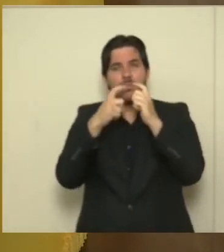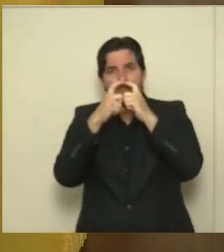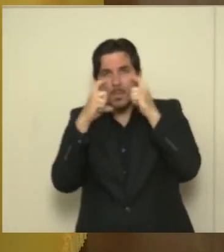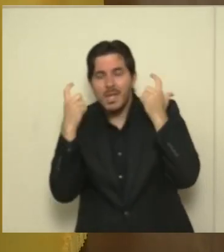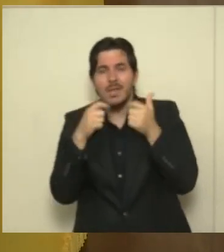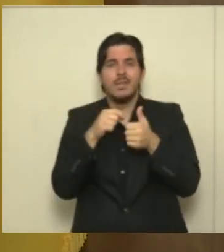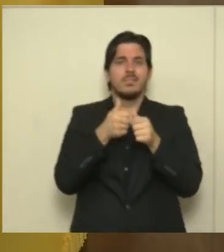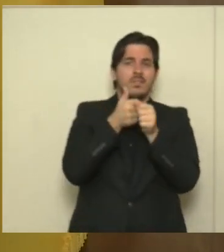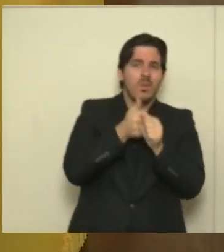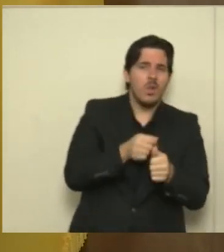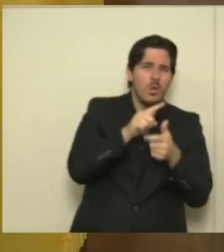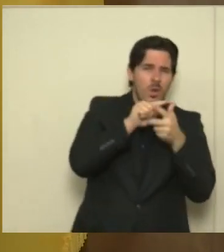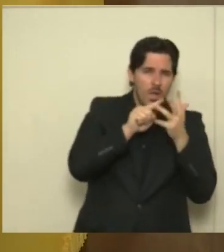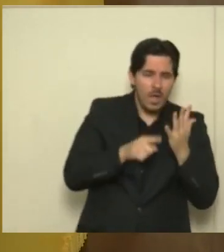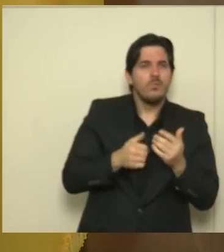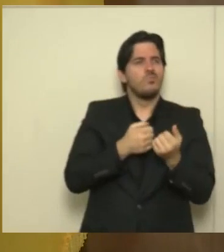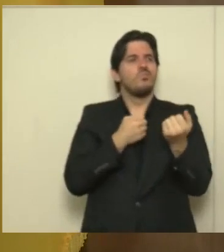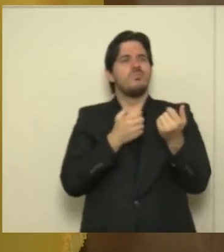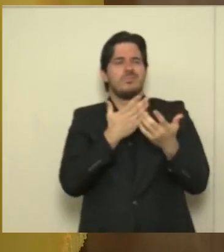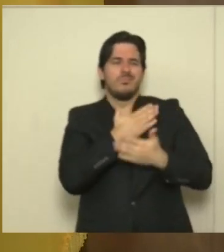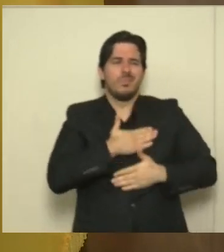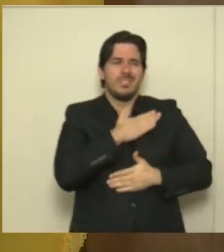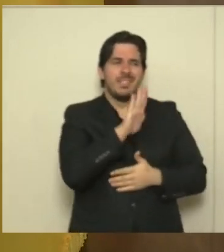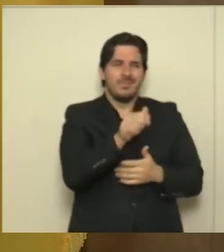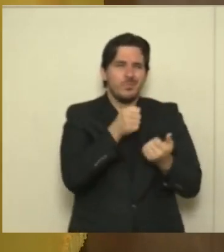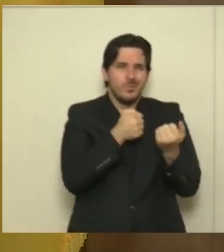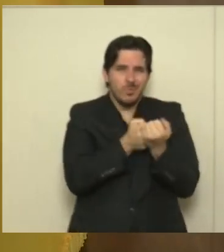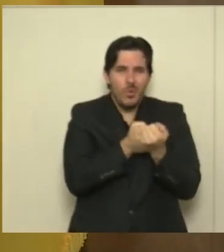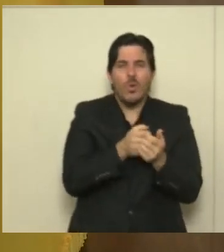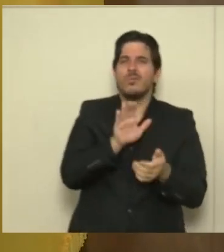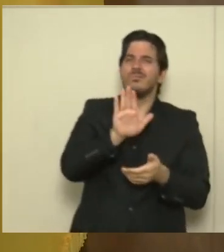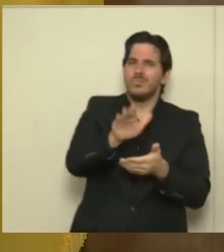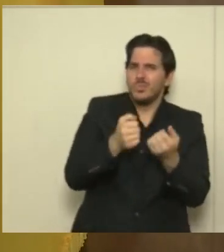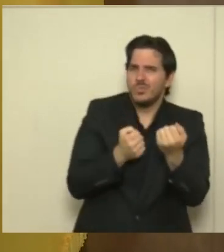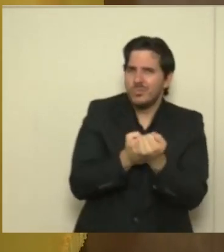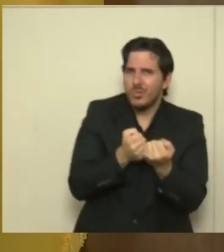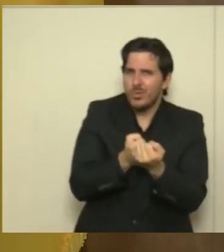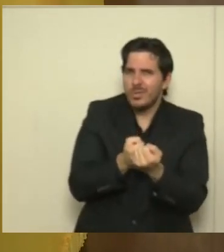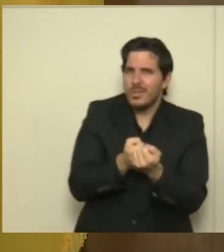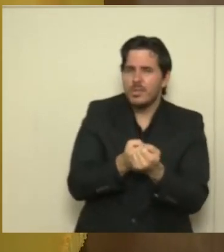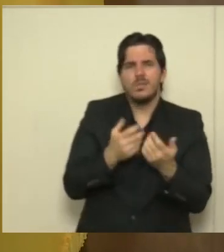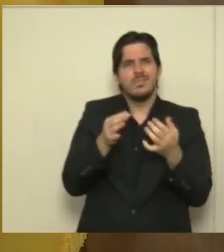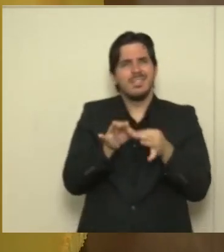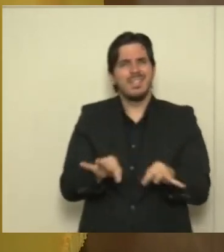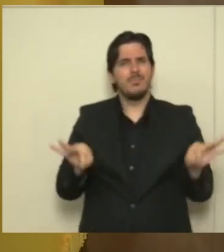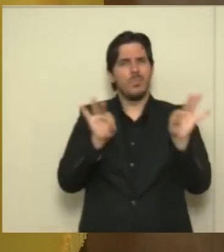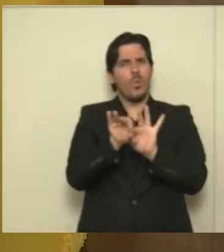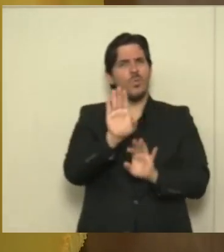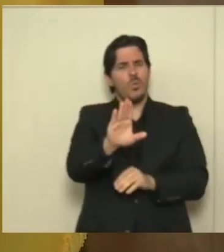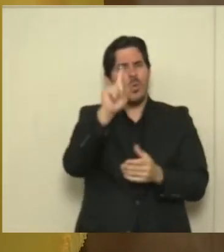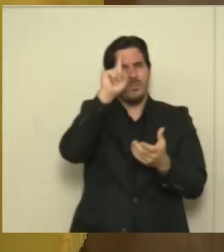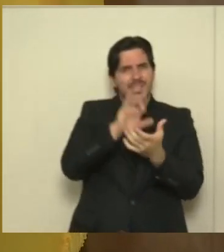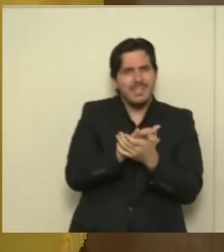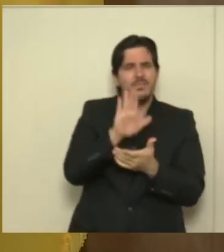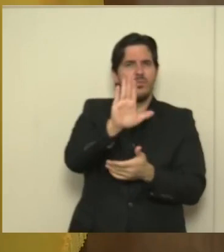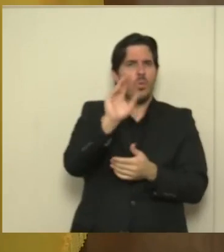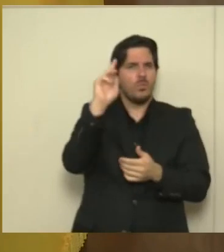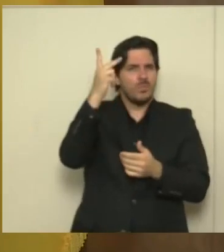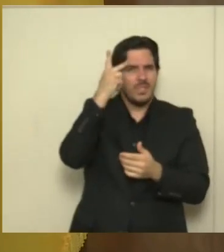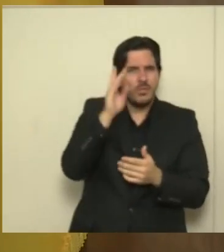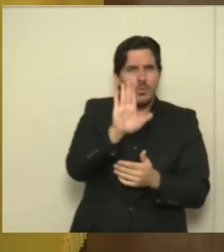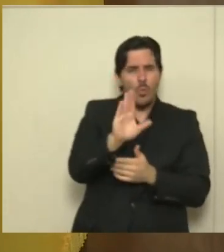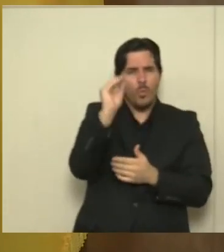your support in doing that. We want to make sure that people's voices are heard, that their right to vote is